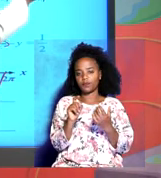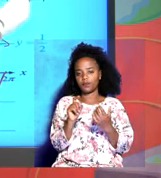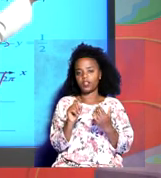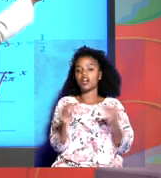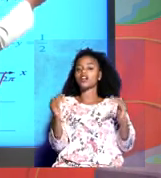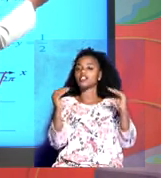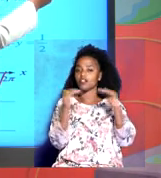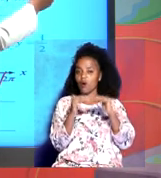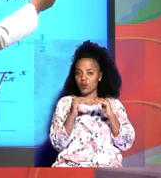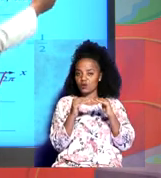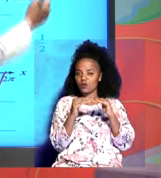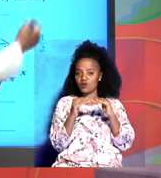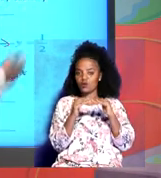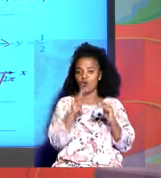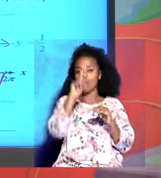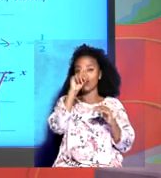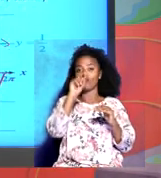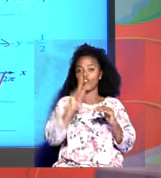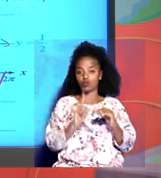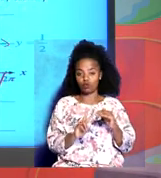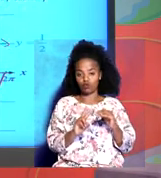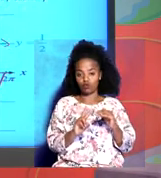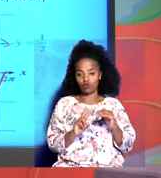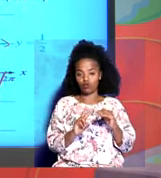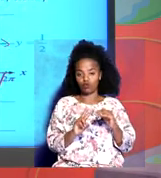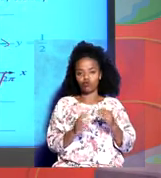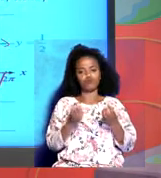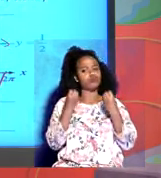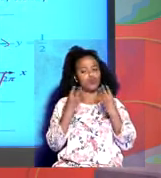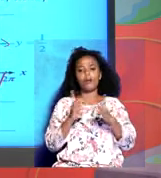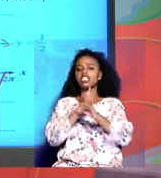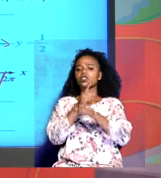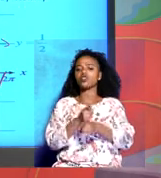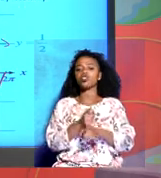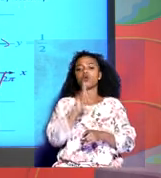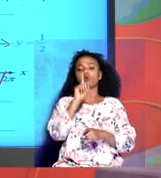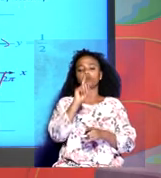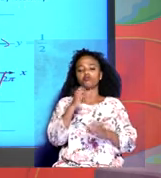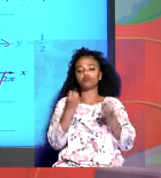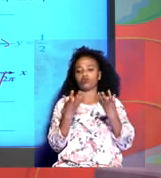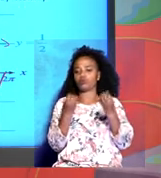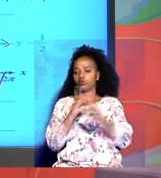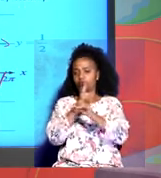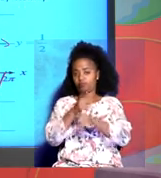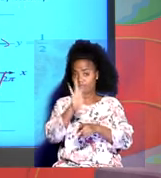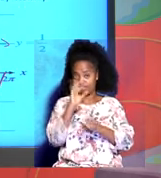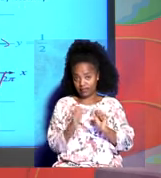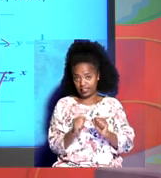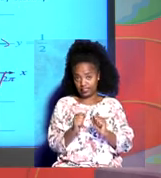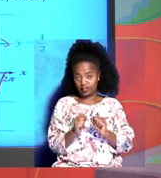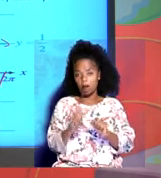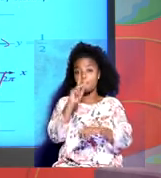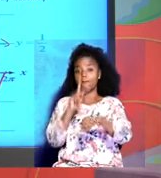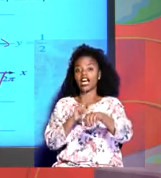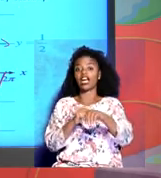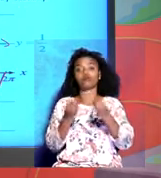is equals to 1 over 2 has so many solutions. One solution here, another, and so on, since